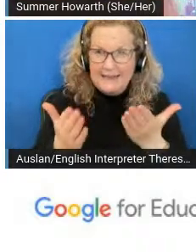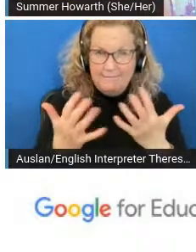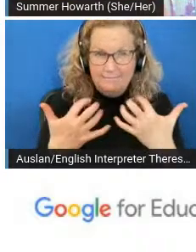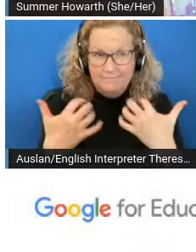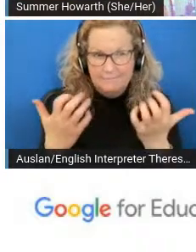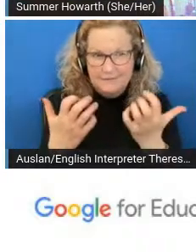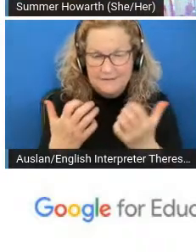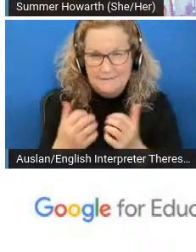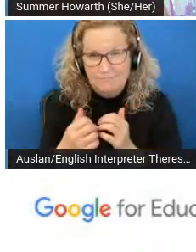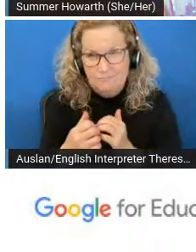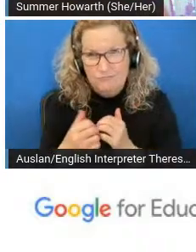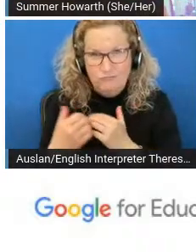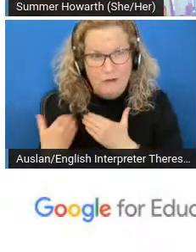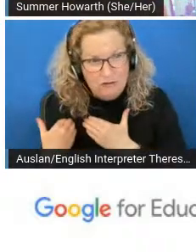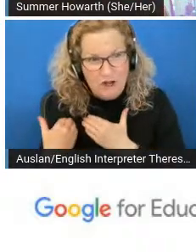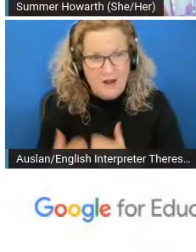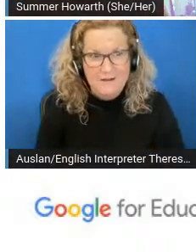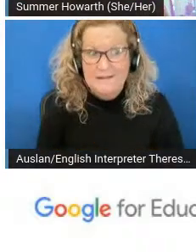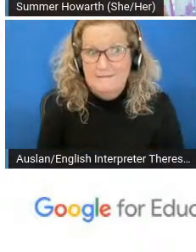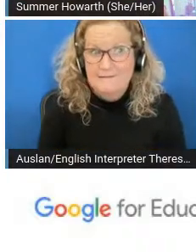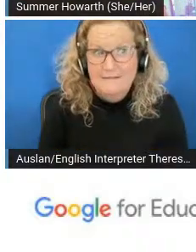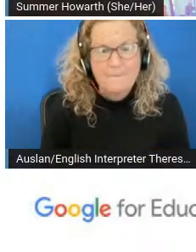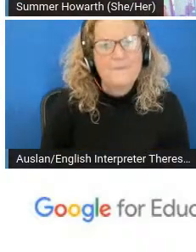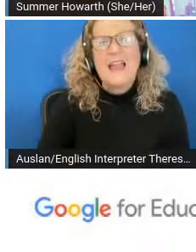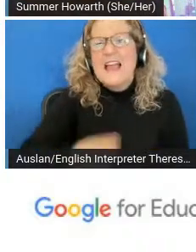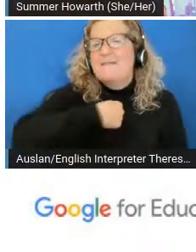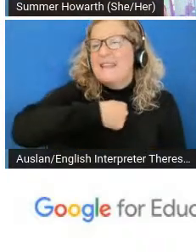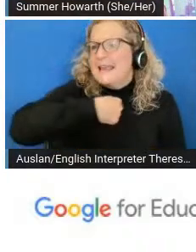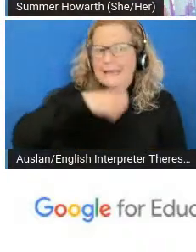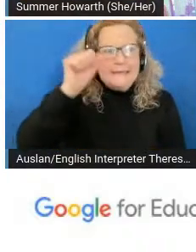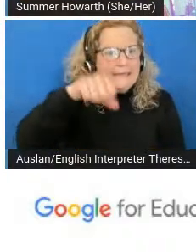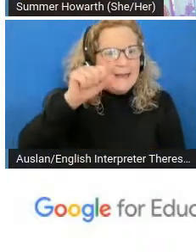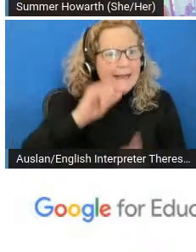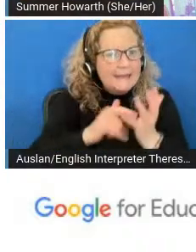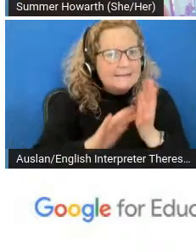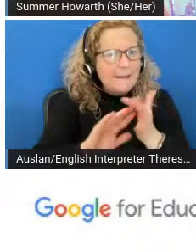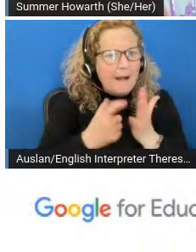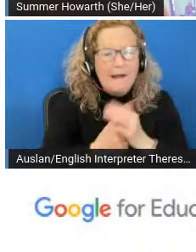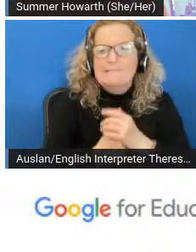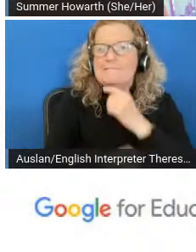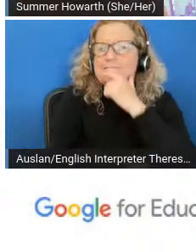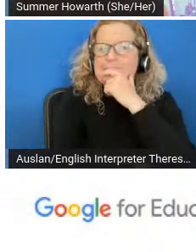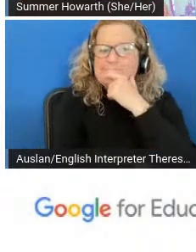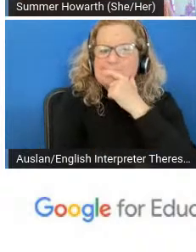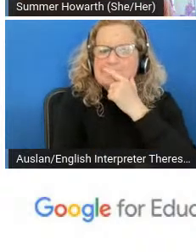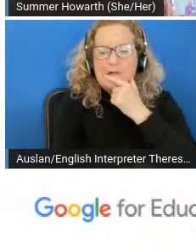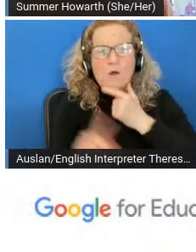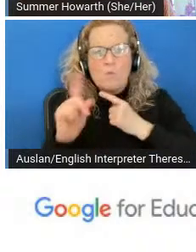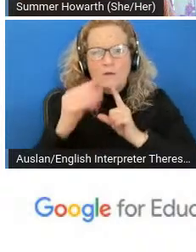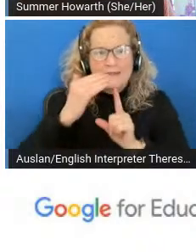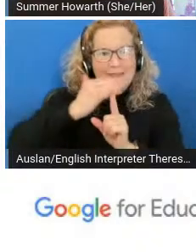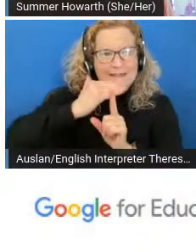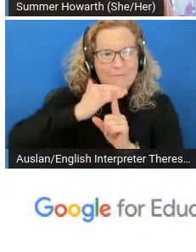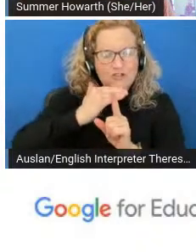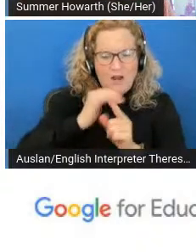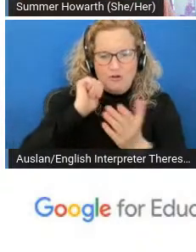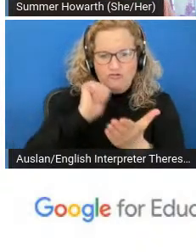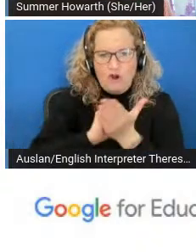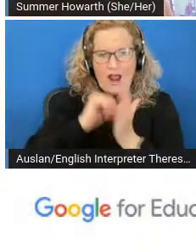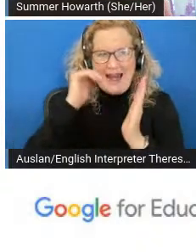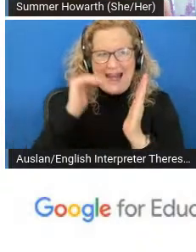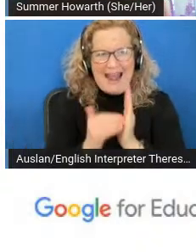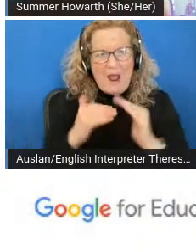if I looked at one for myself, it might be, what is the temperature right now